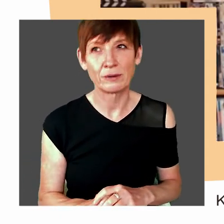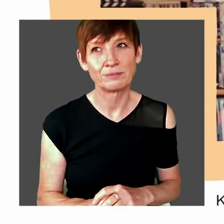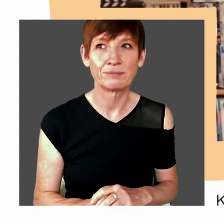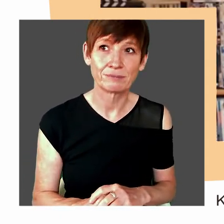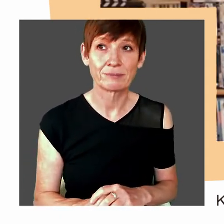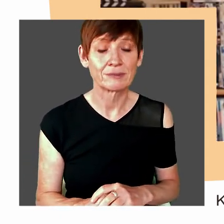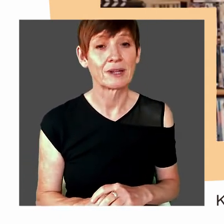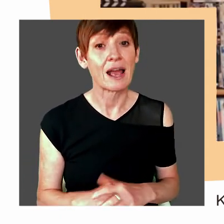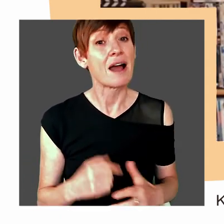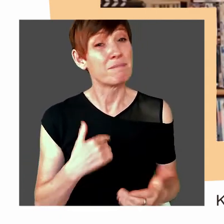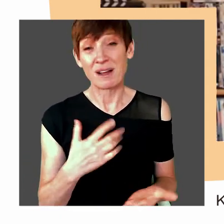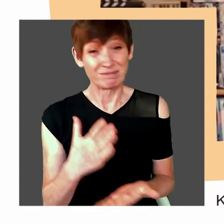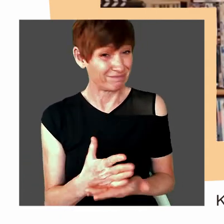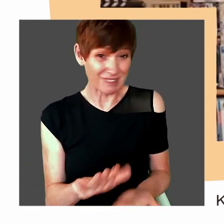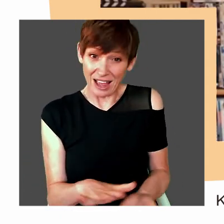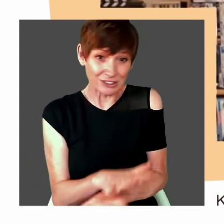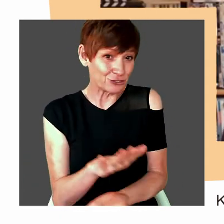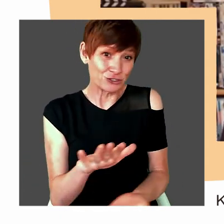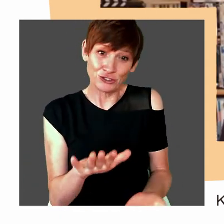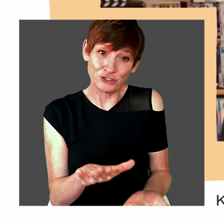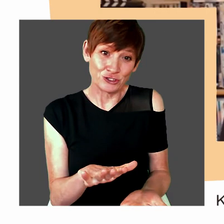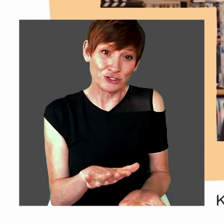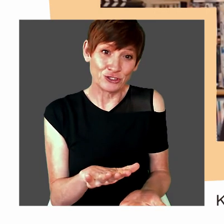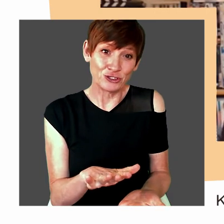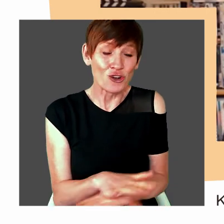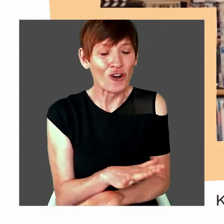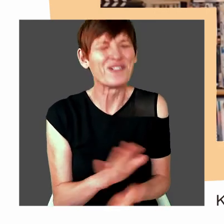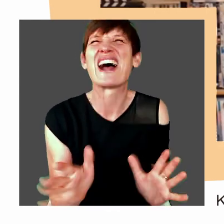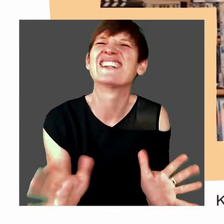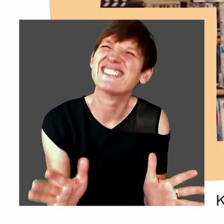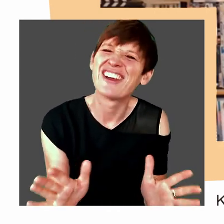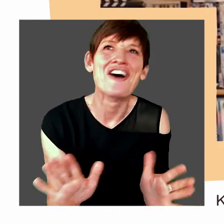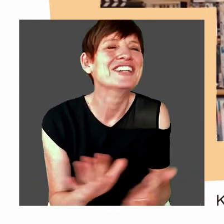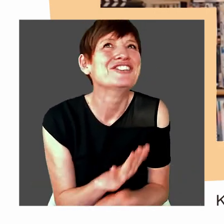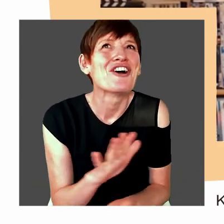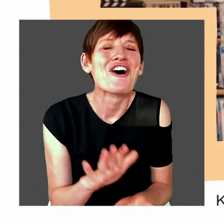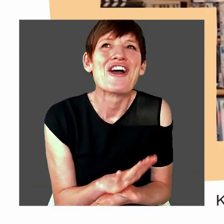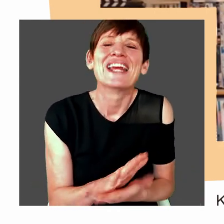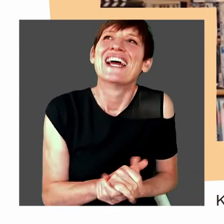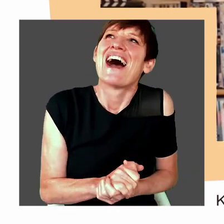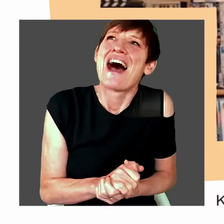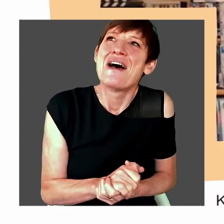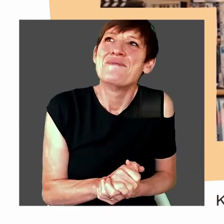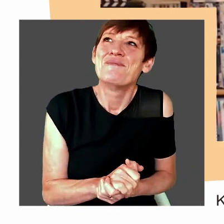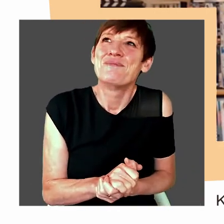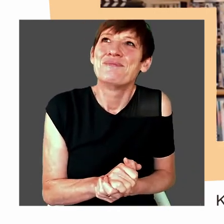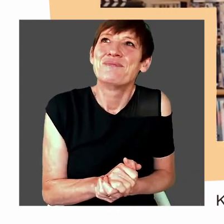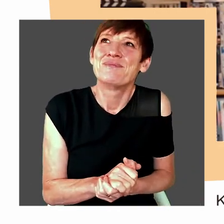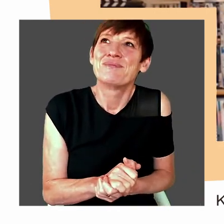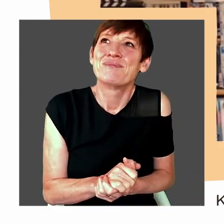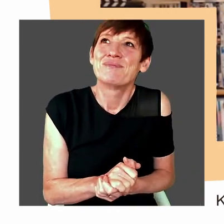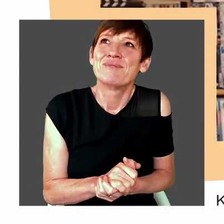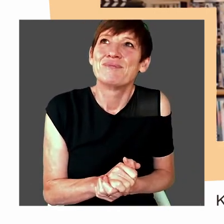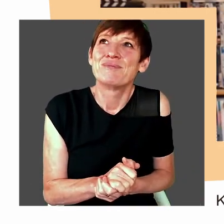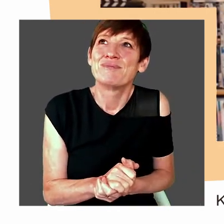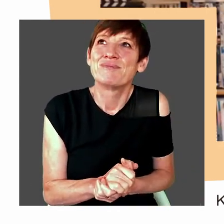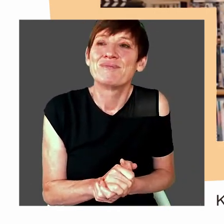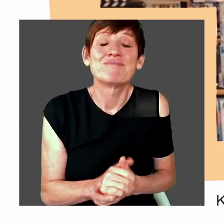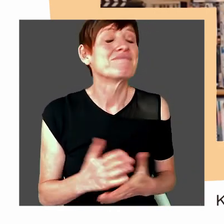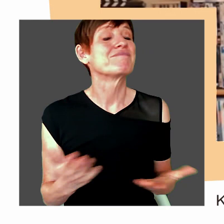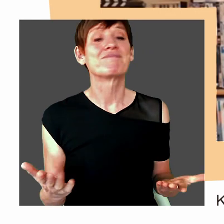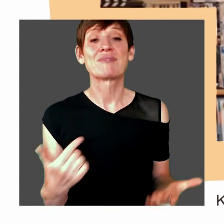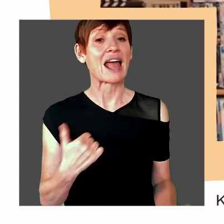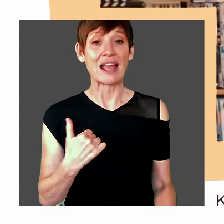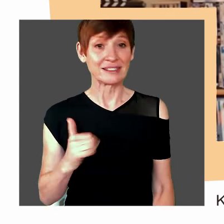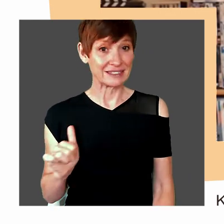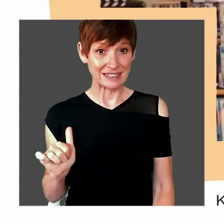I enjoy it. I'm just kidding. but I just didn't, where I am, I didn't expect